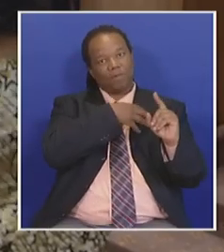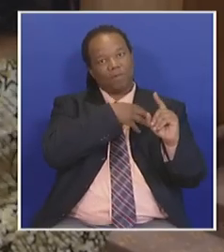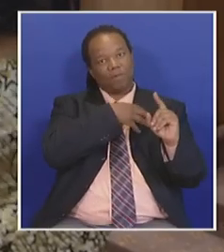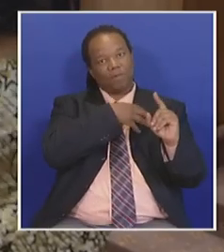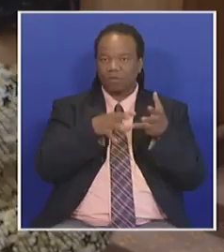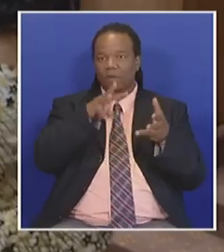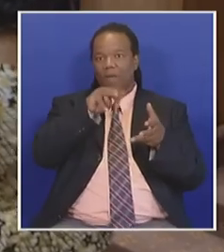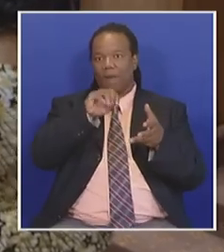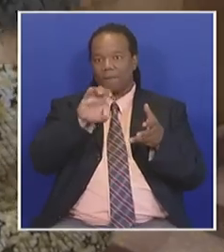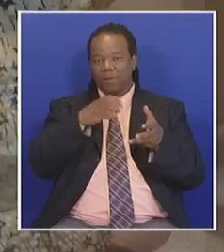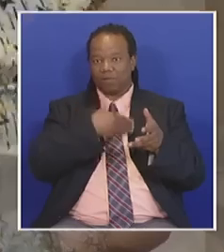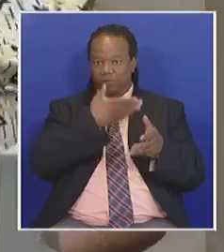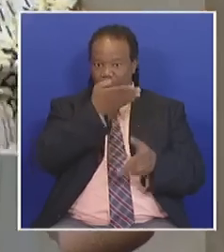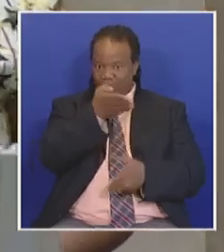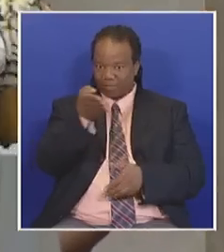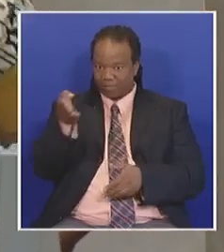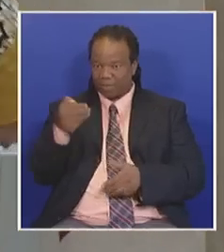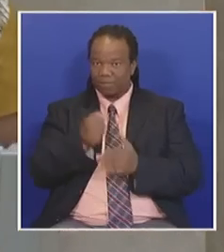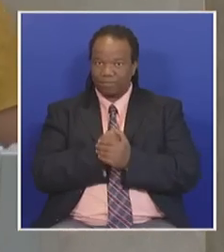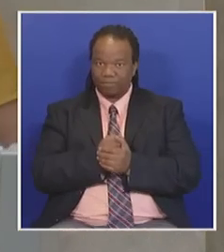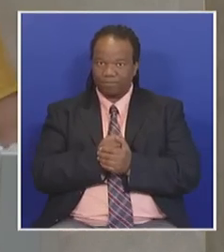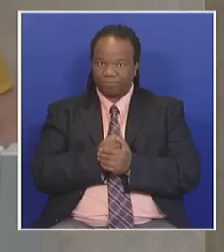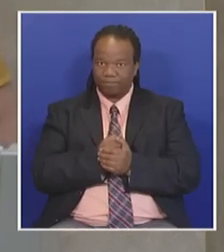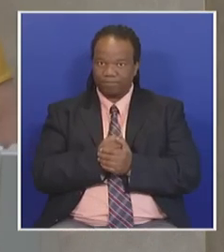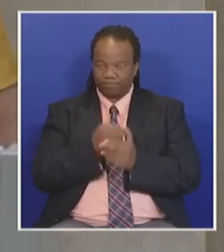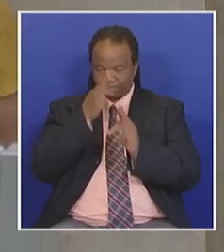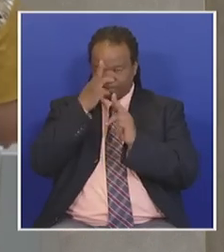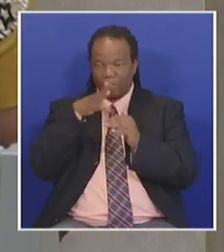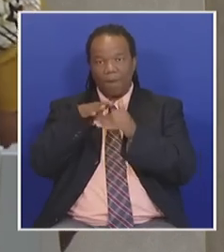MECs in our midst, honorable members.